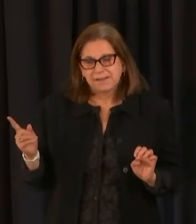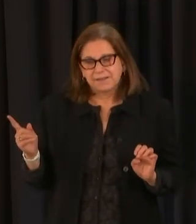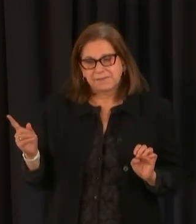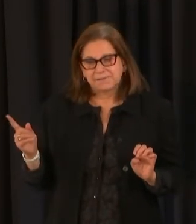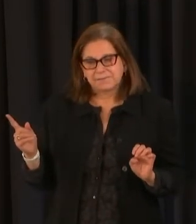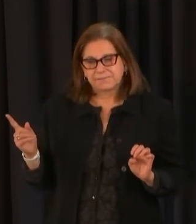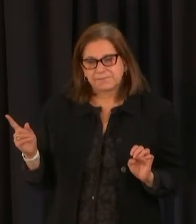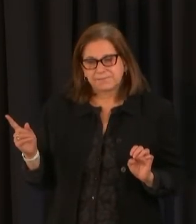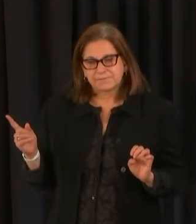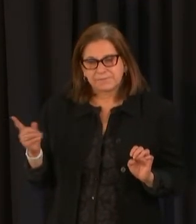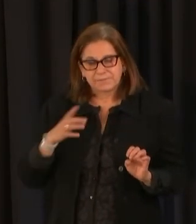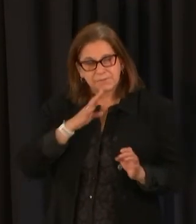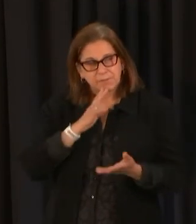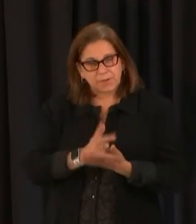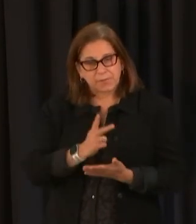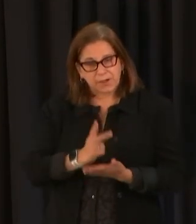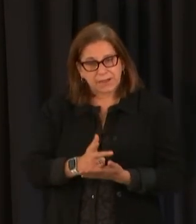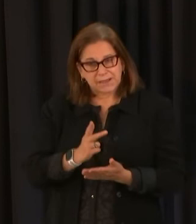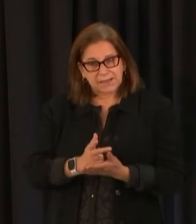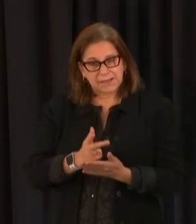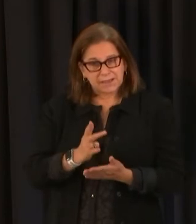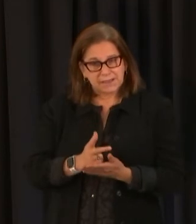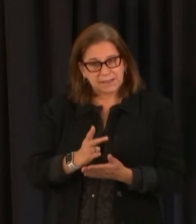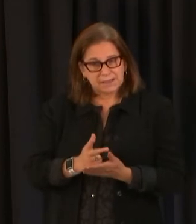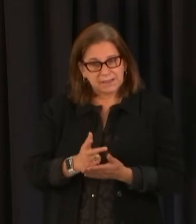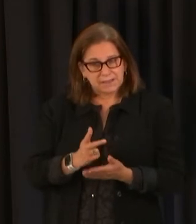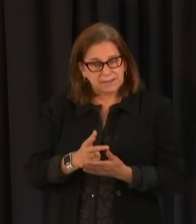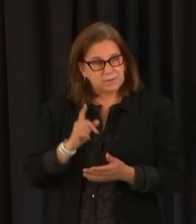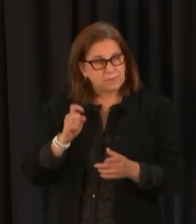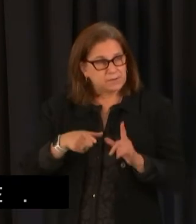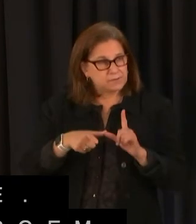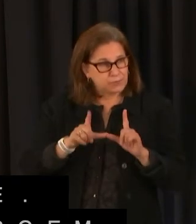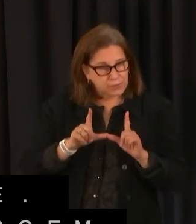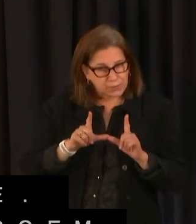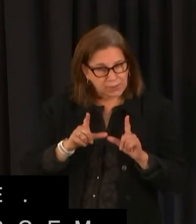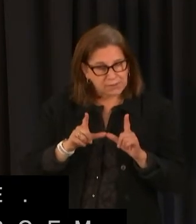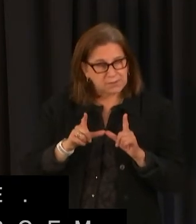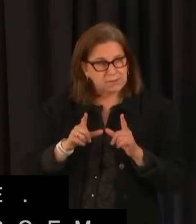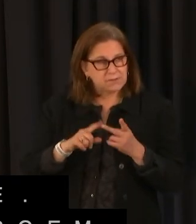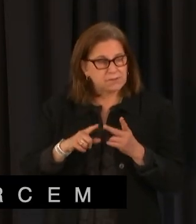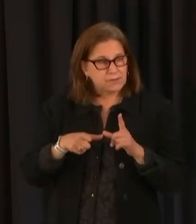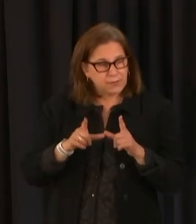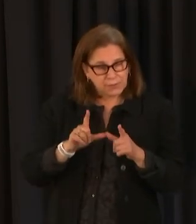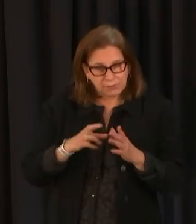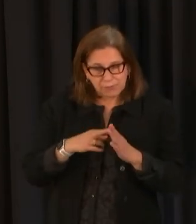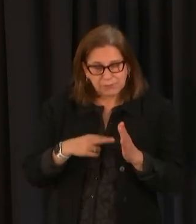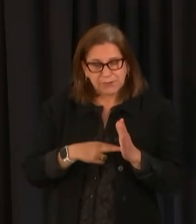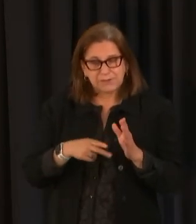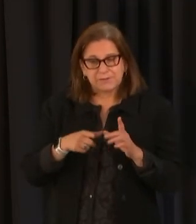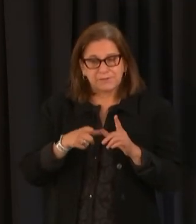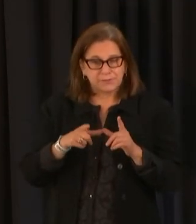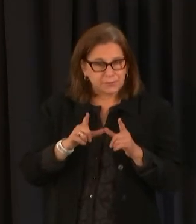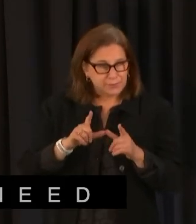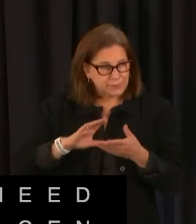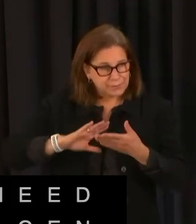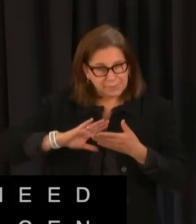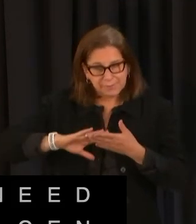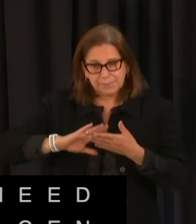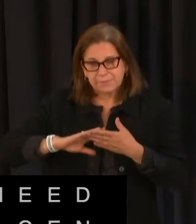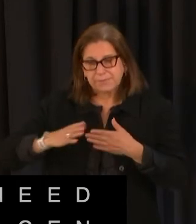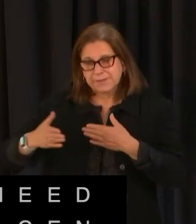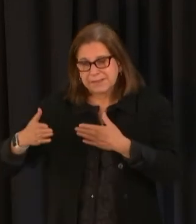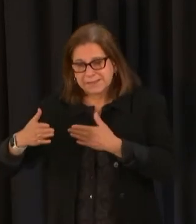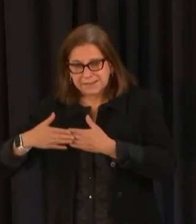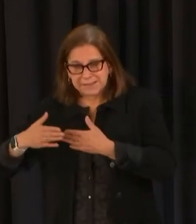As the parking enforcement comes back and people need to renew their driver's license or their registration or parking, people have had a very, very hard